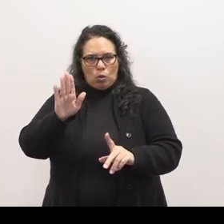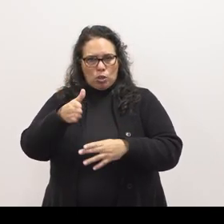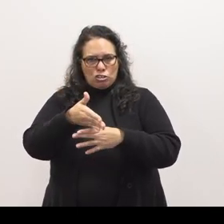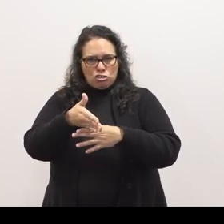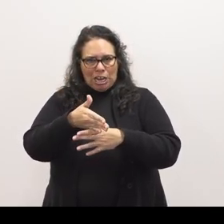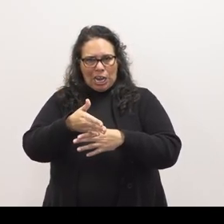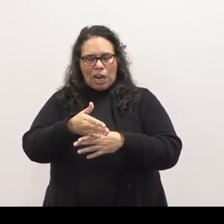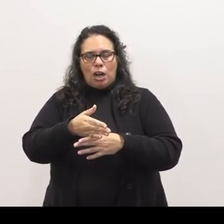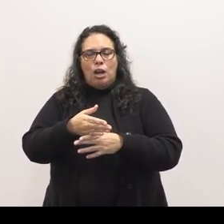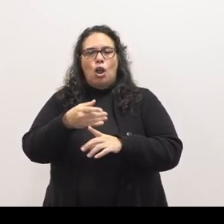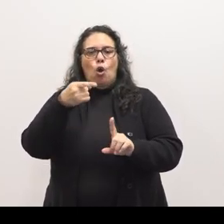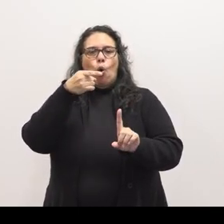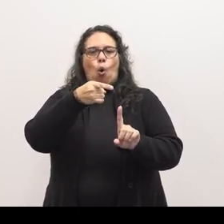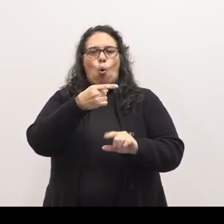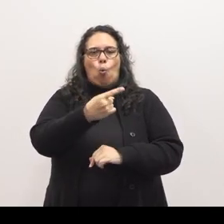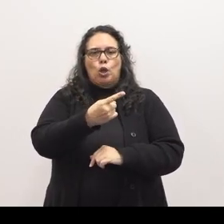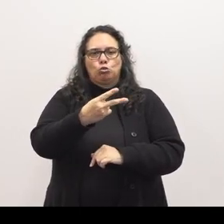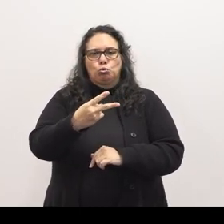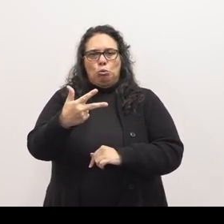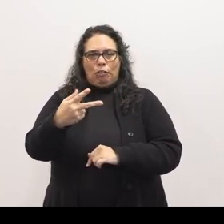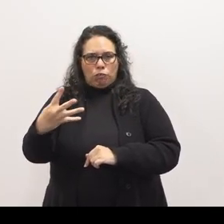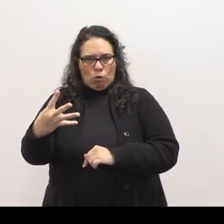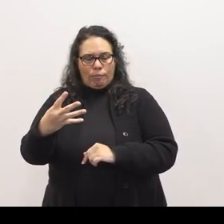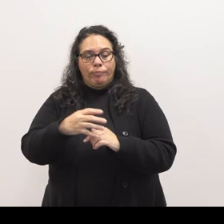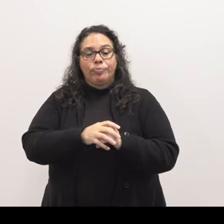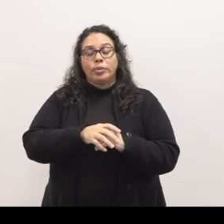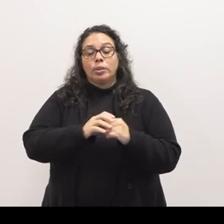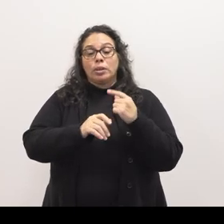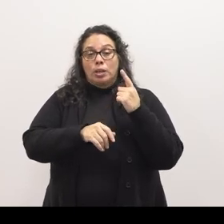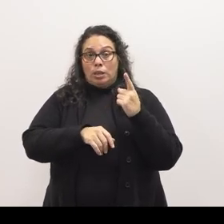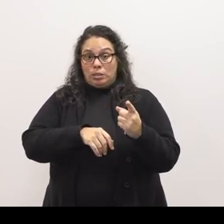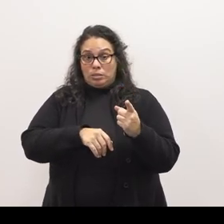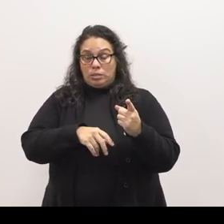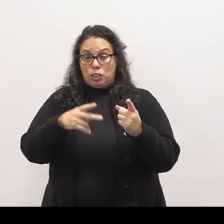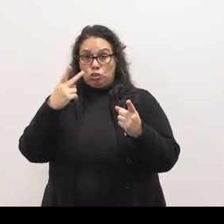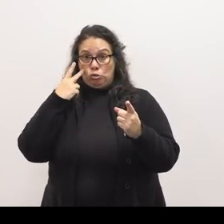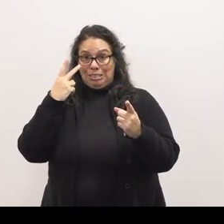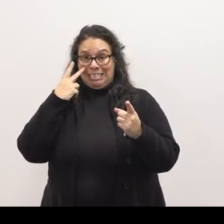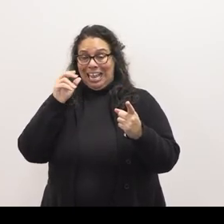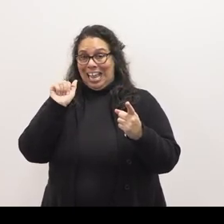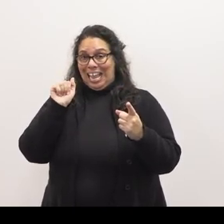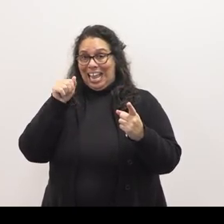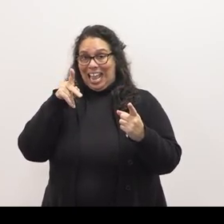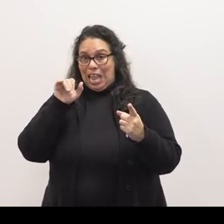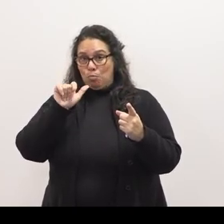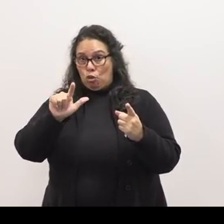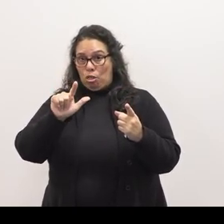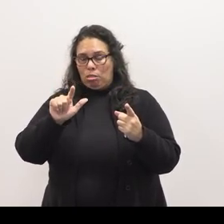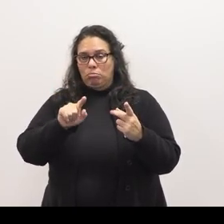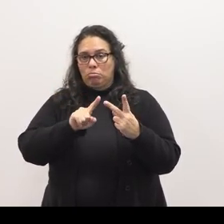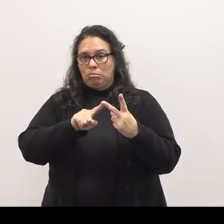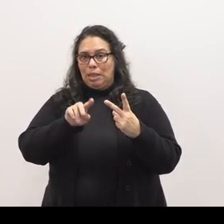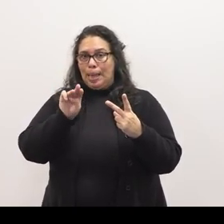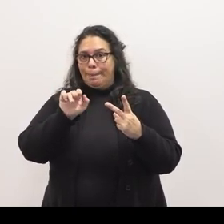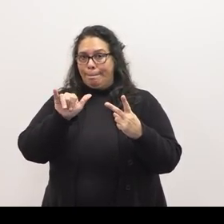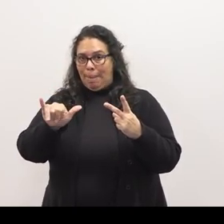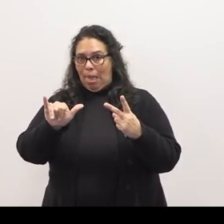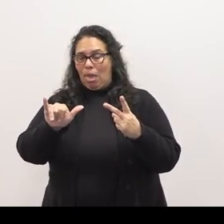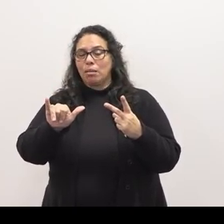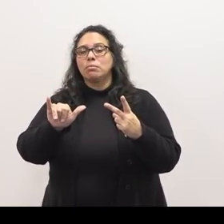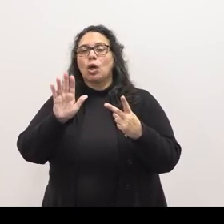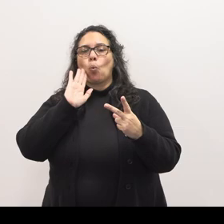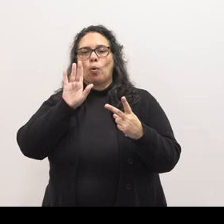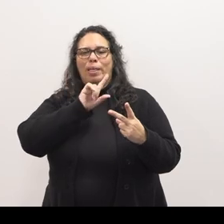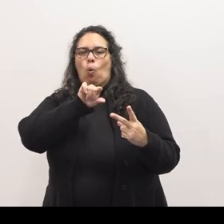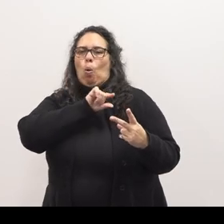goal 1, 2, 3, and 4. But if you take a note, a look at April, May, we will be spending some time listening to